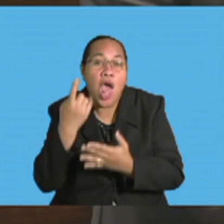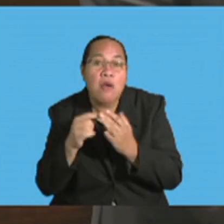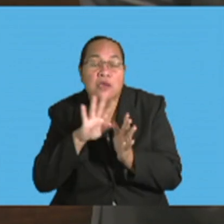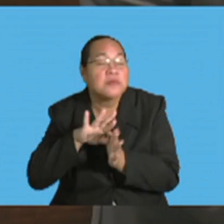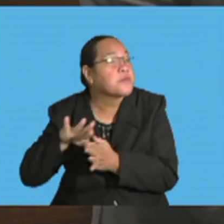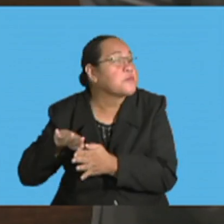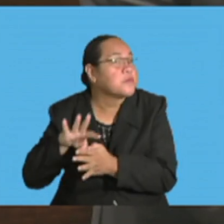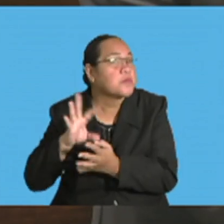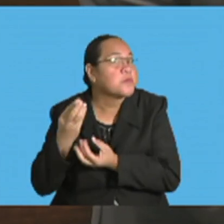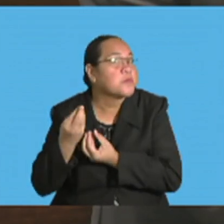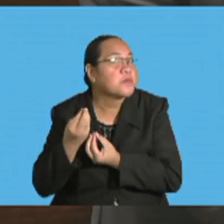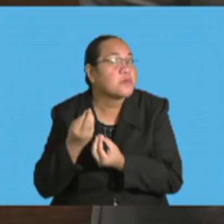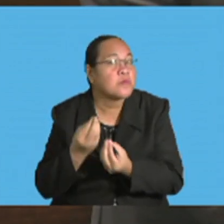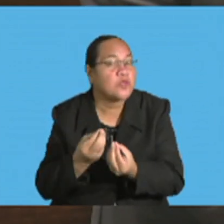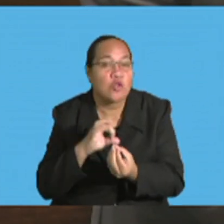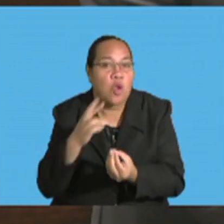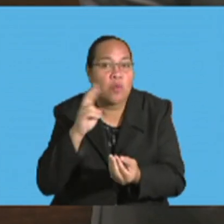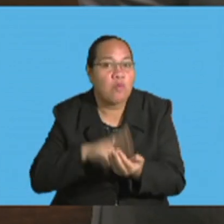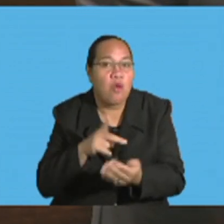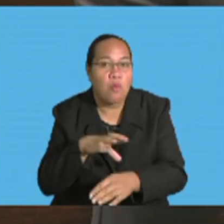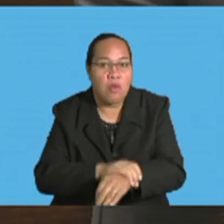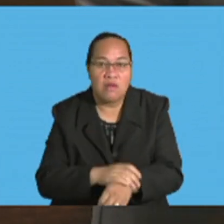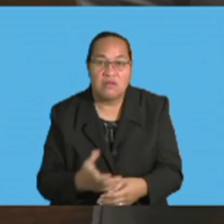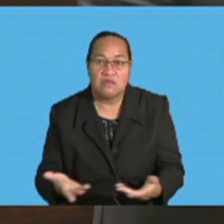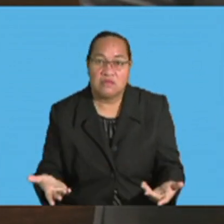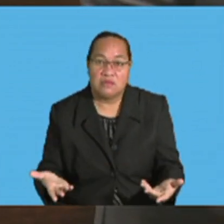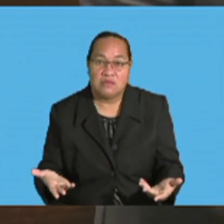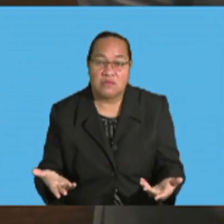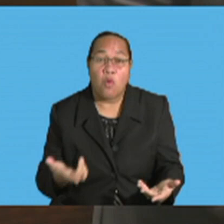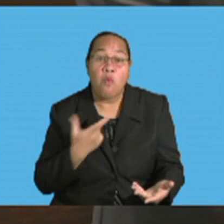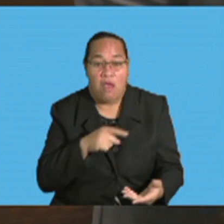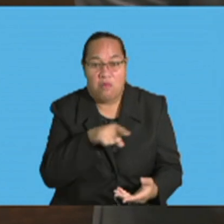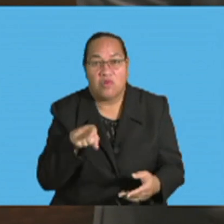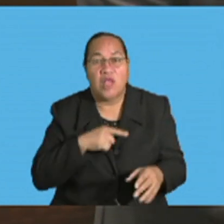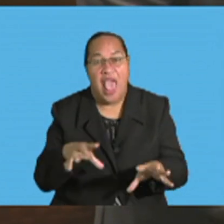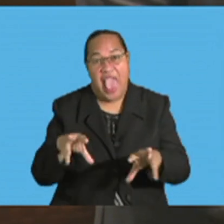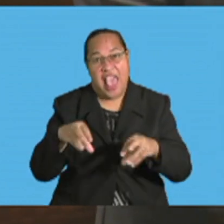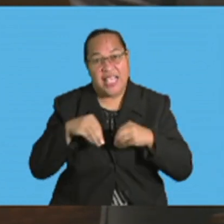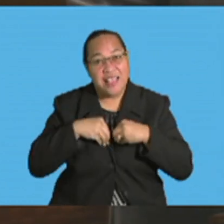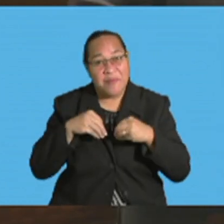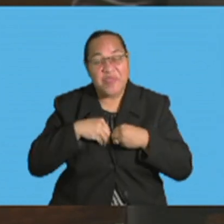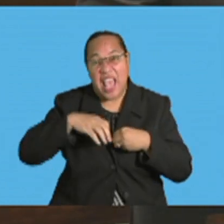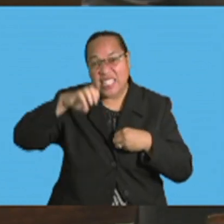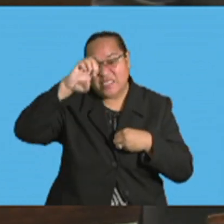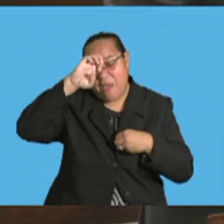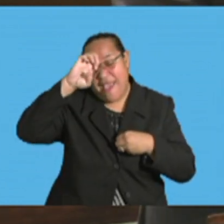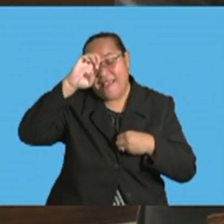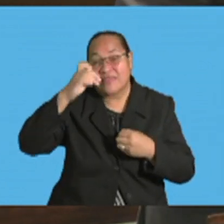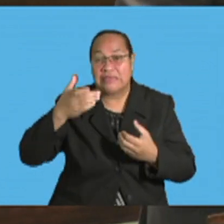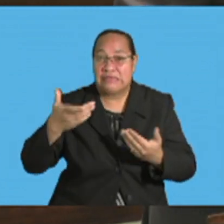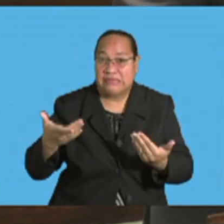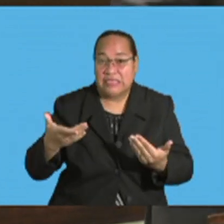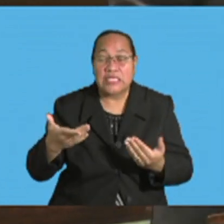abusers and do not report such crimes to the police. They accept and expect a certain level